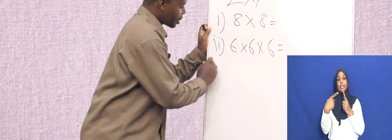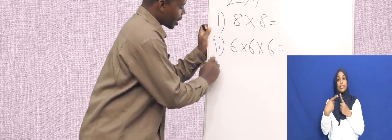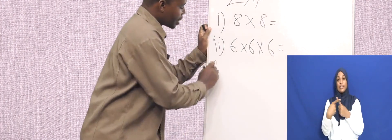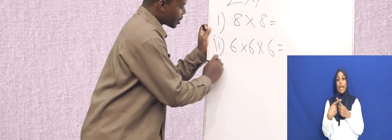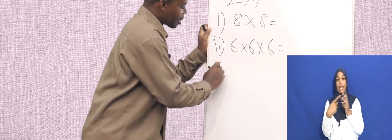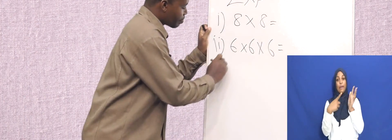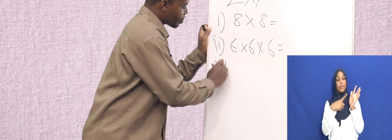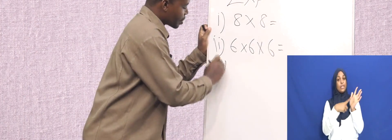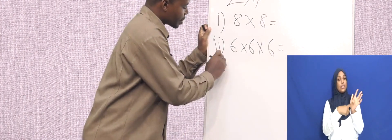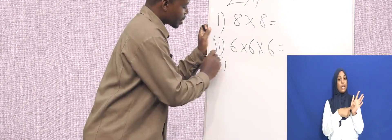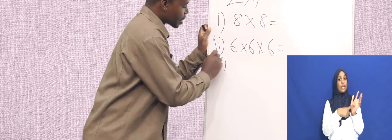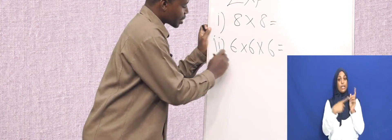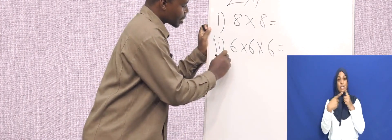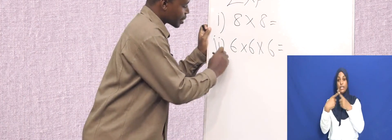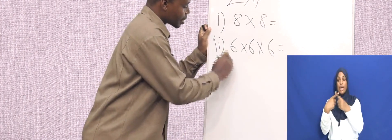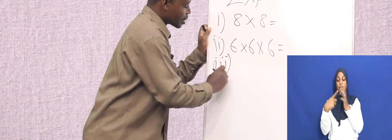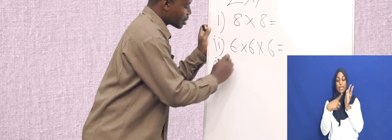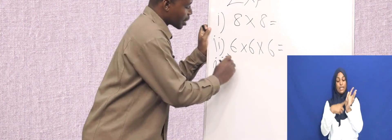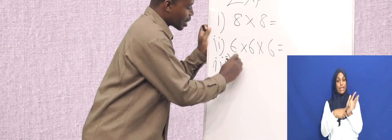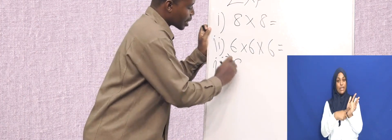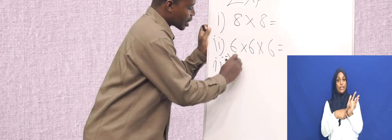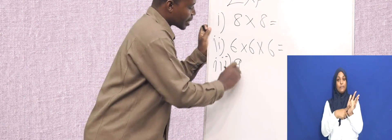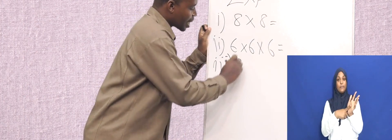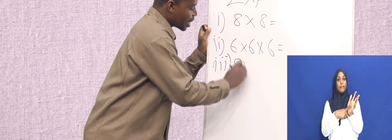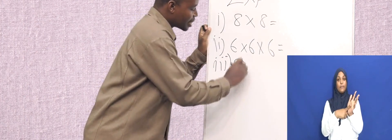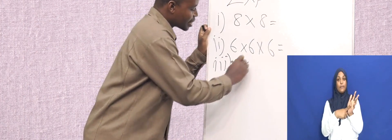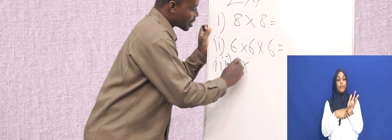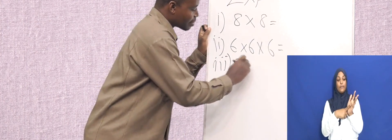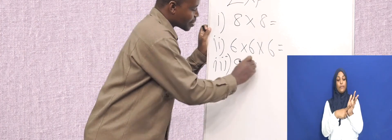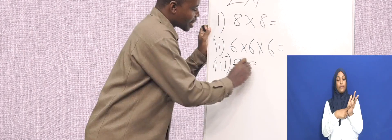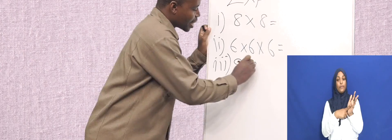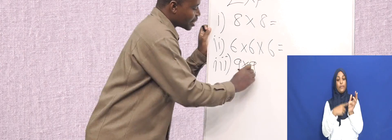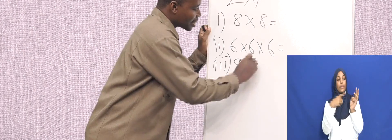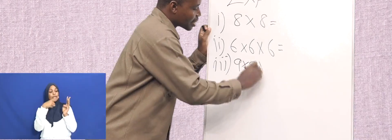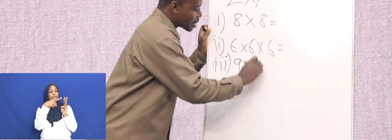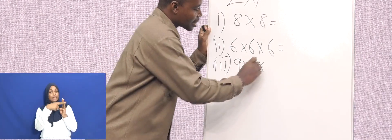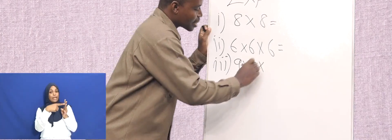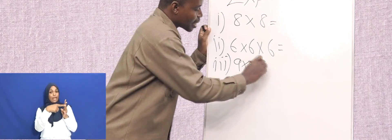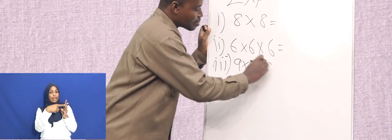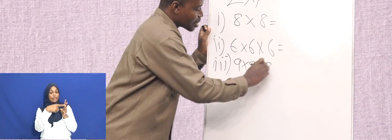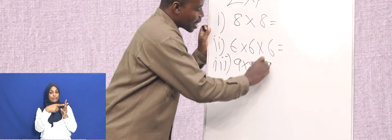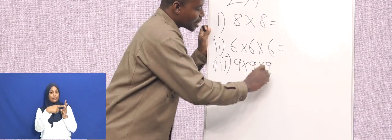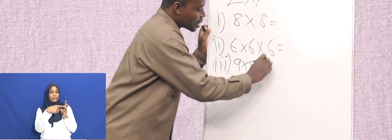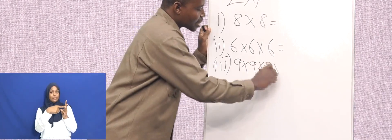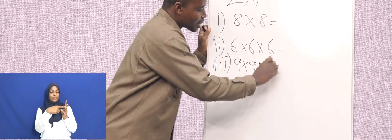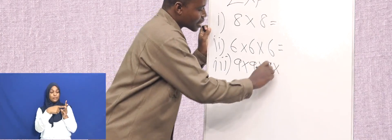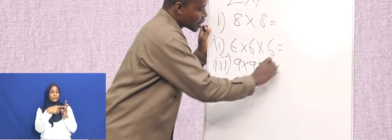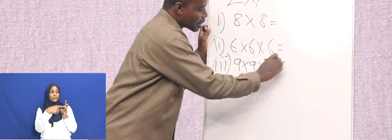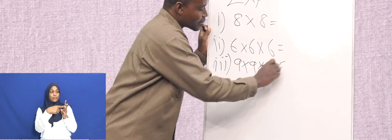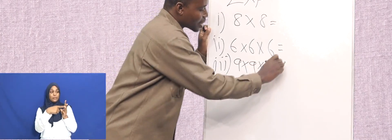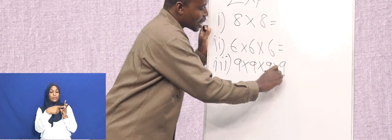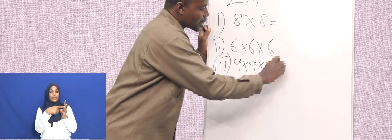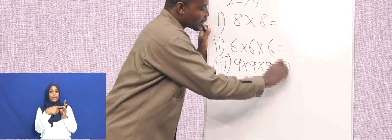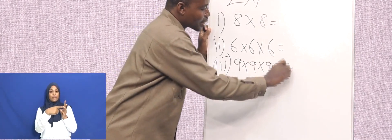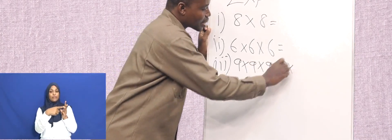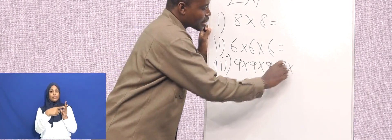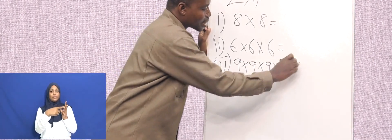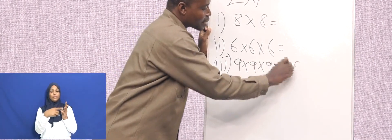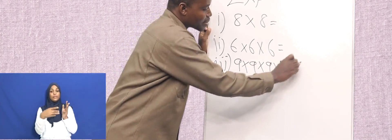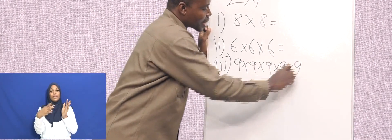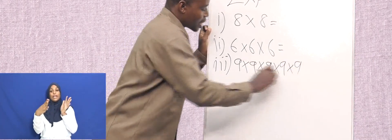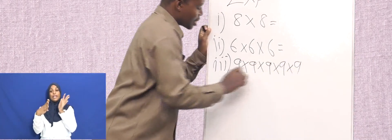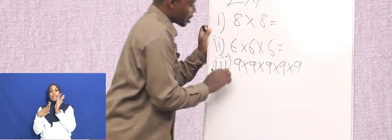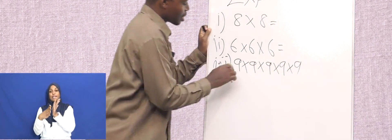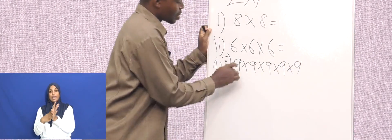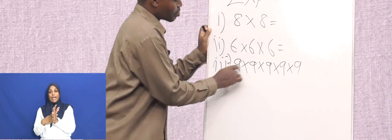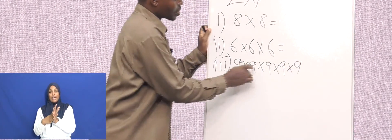And our third example is 9 times 9 times 9 times 9